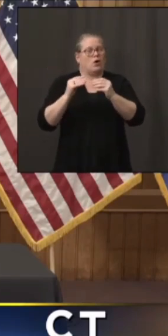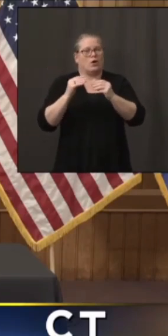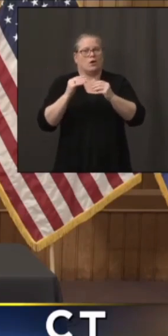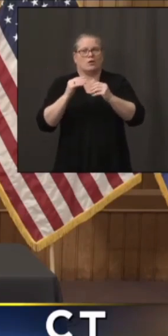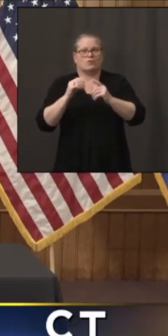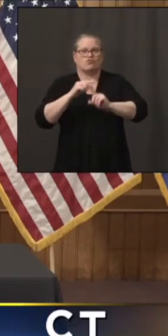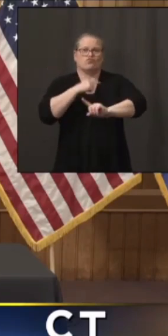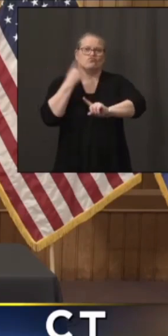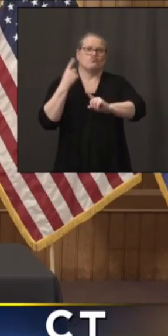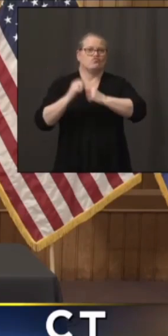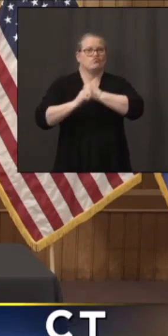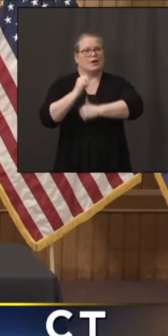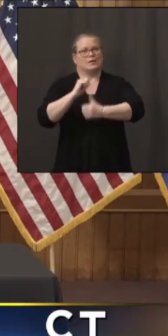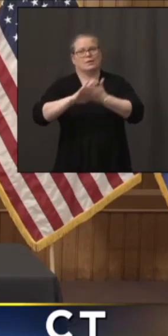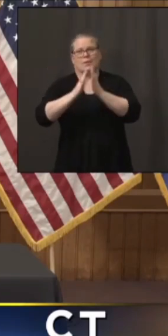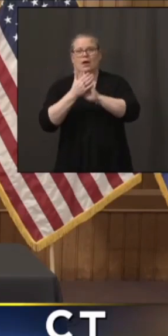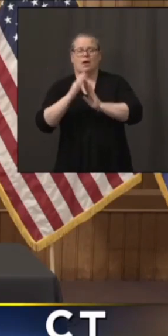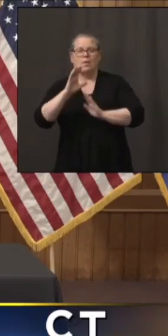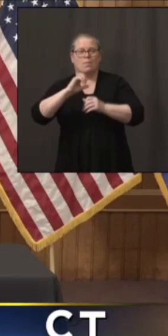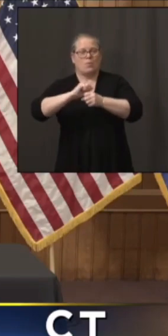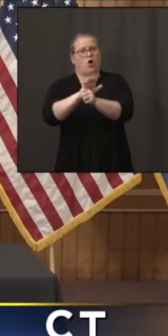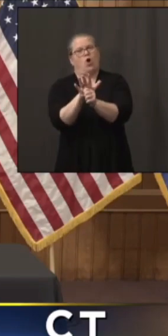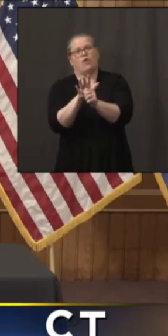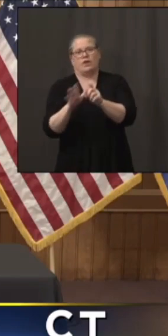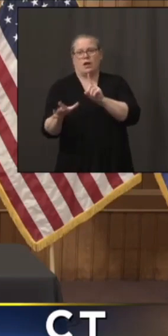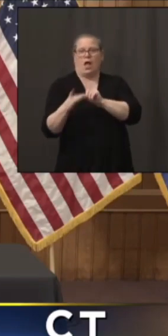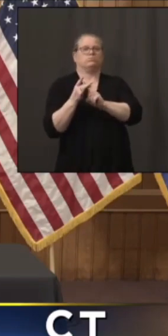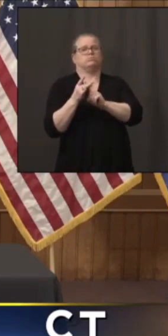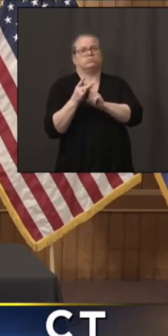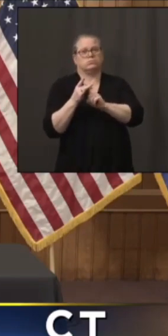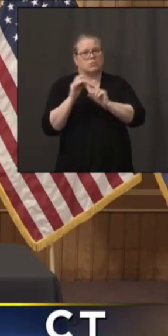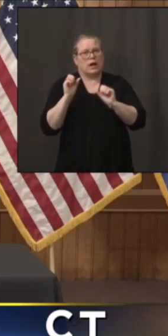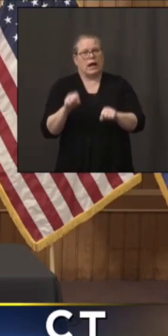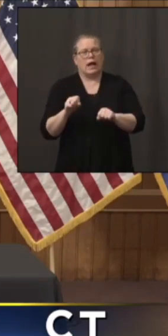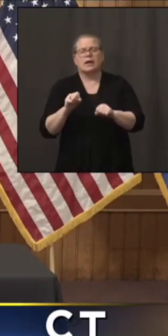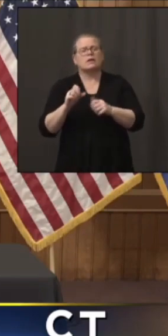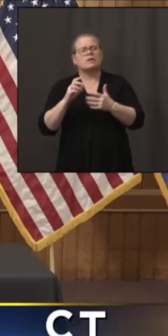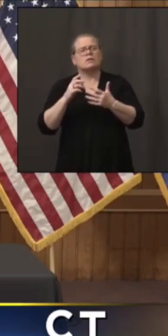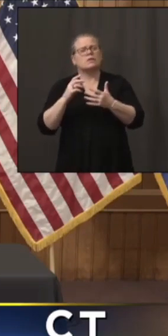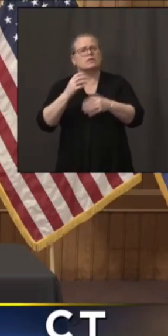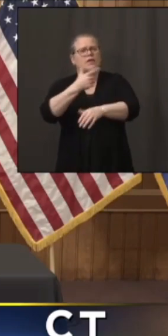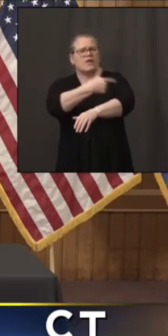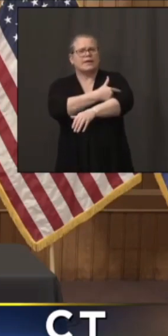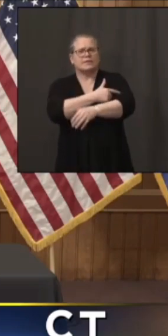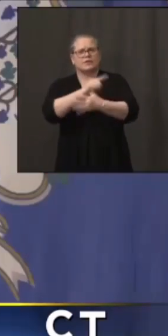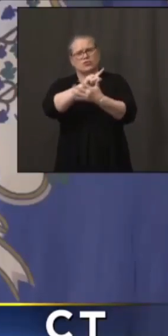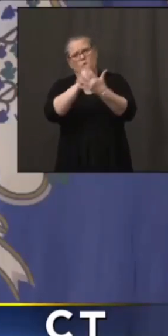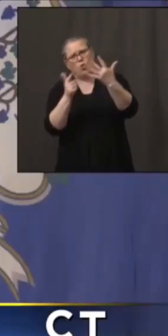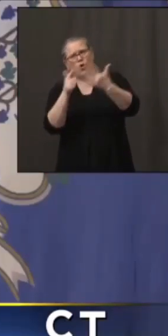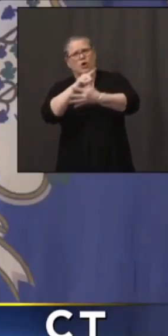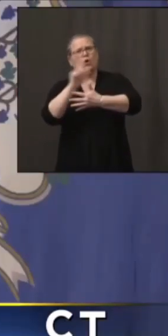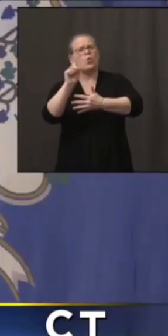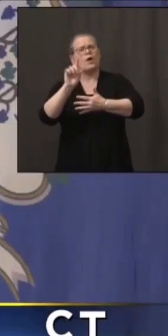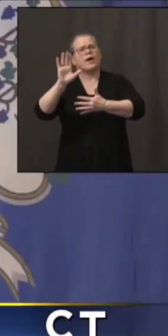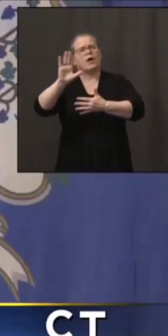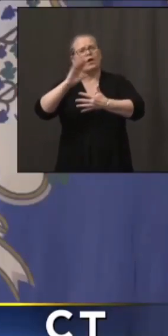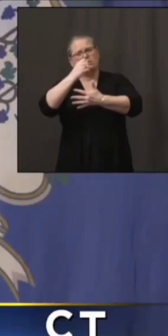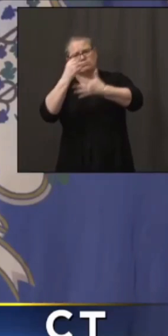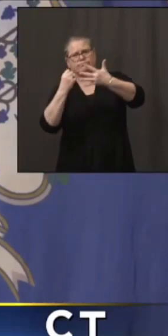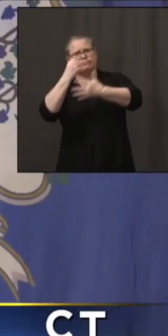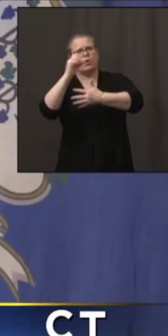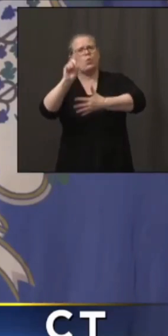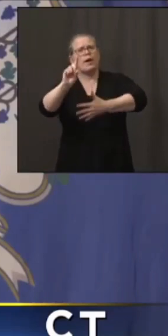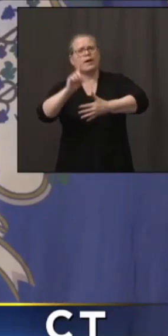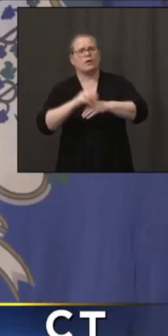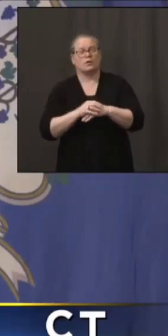they would be, where do they fall in the vaccination order, I guess? Well, we're going to hear that from the Allocation Committee as soon